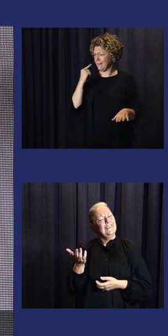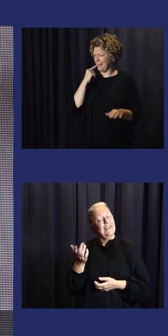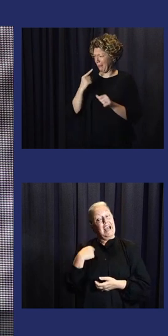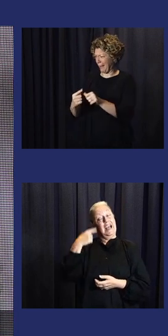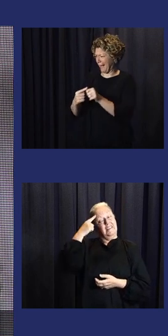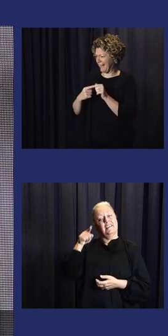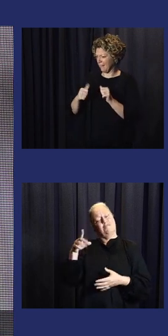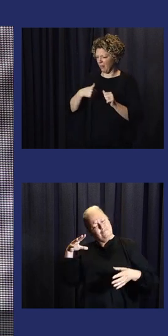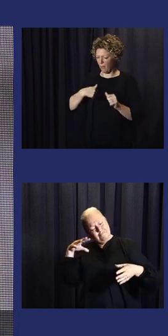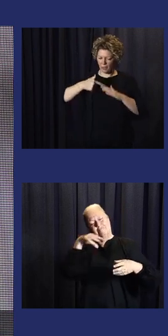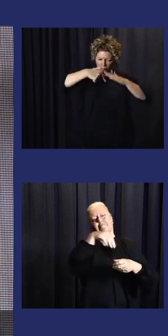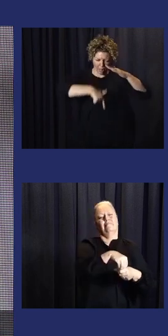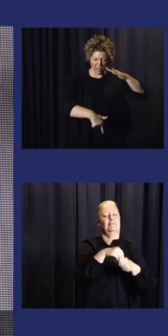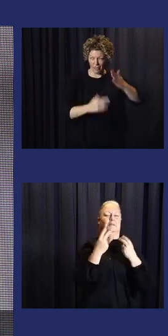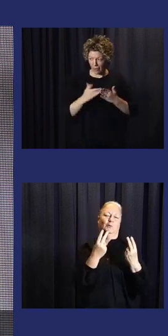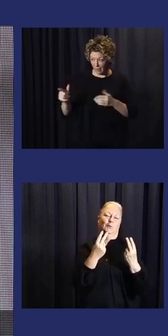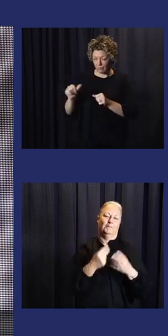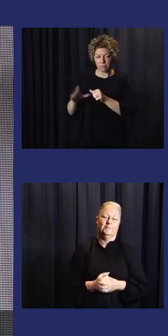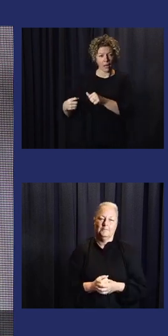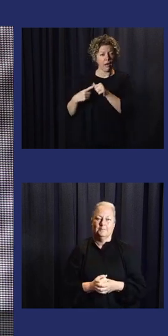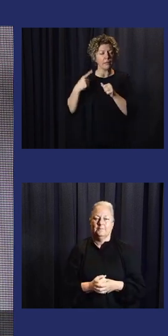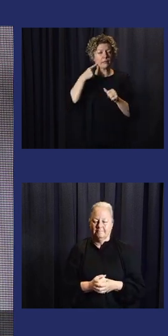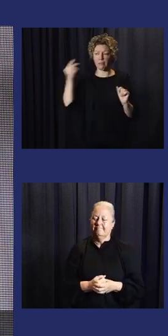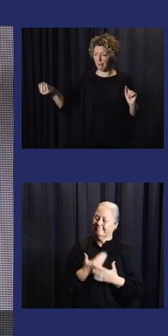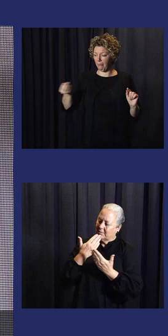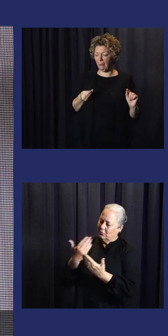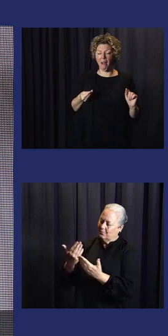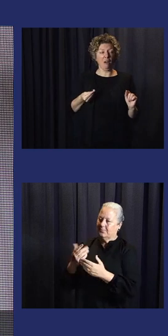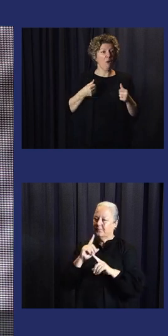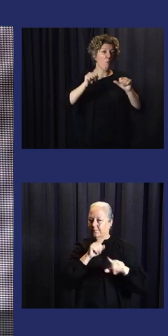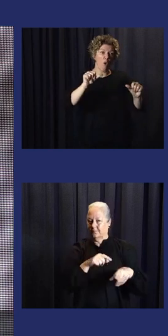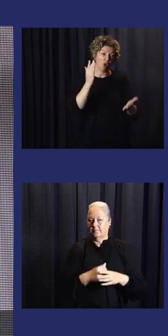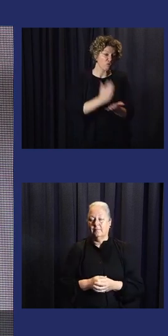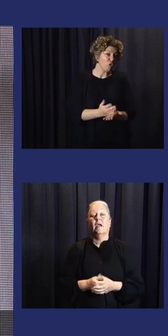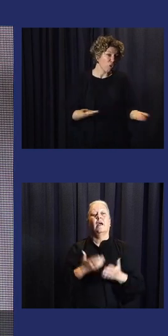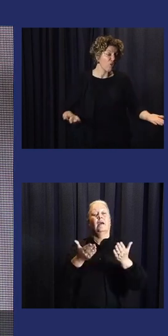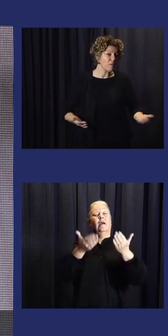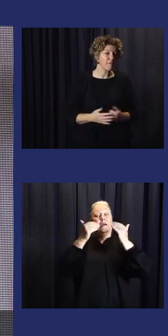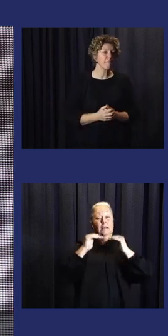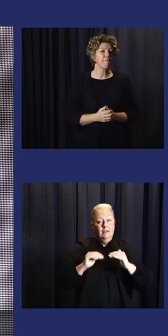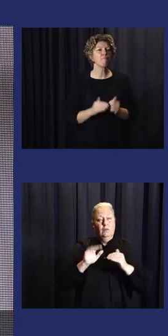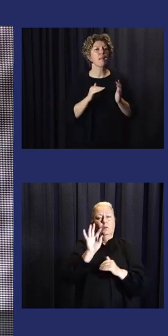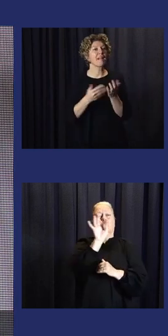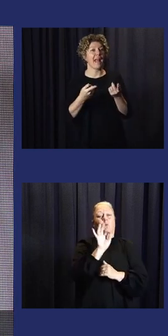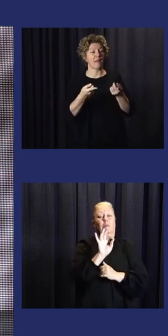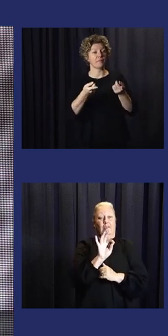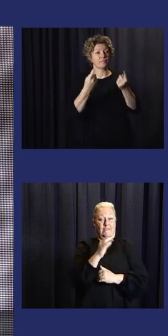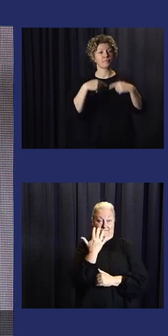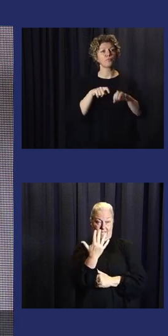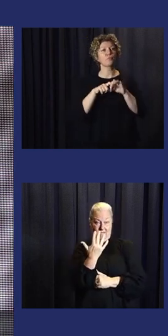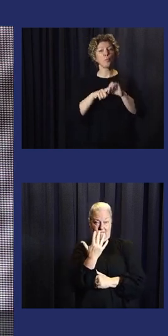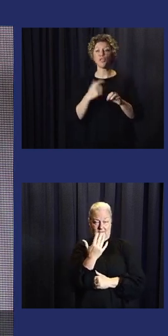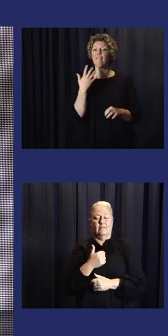amount to contribute, in my view, to this issue. But thank you. We should now move on to